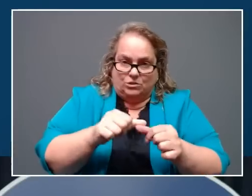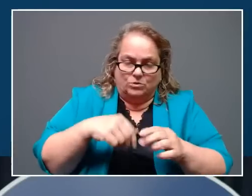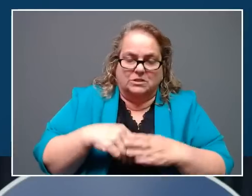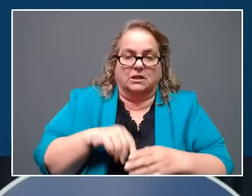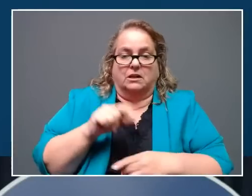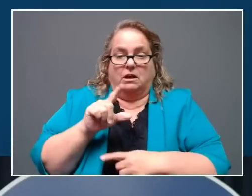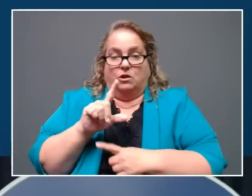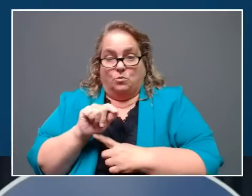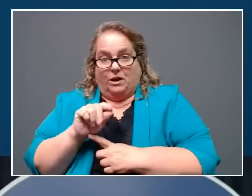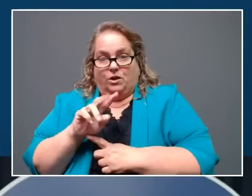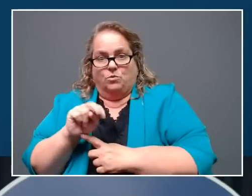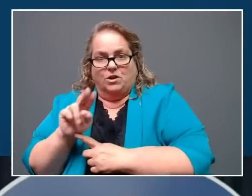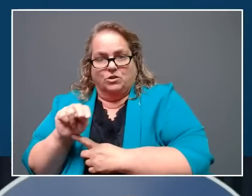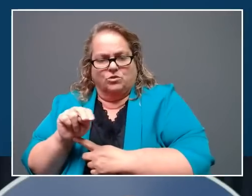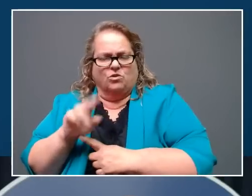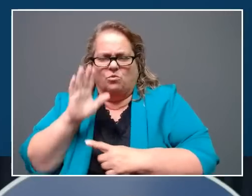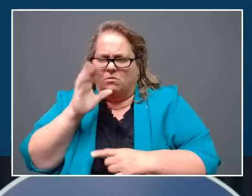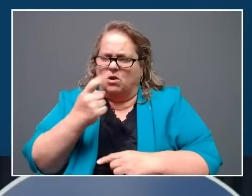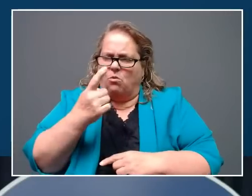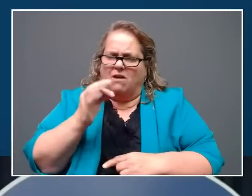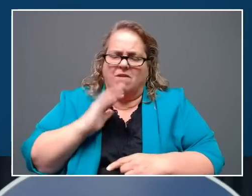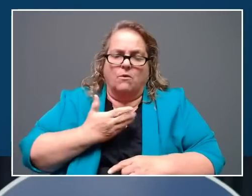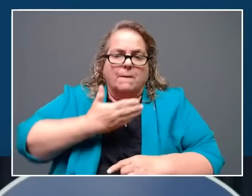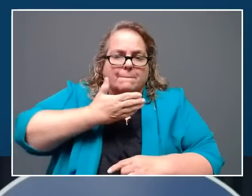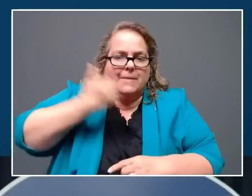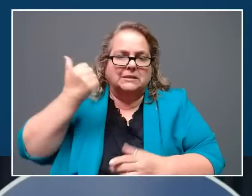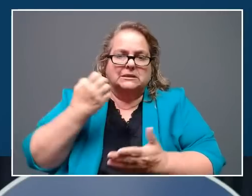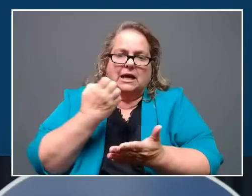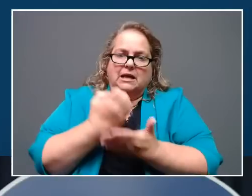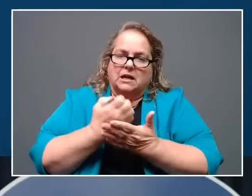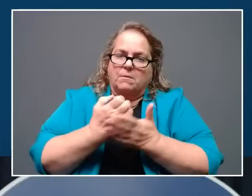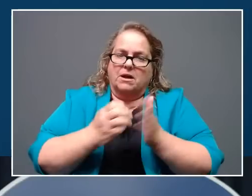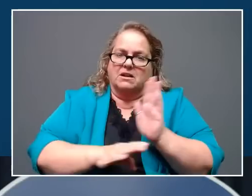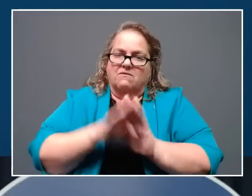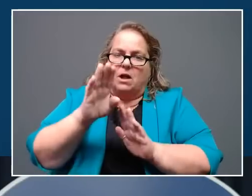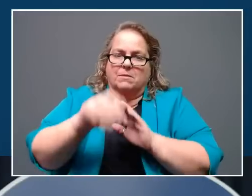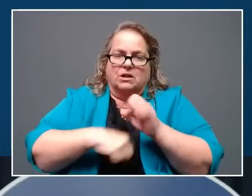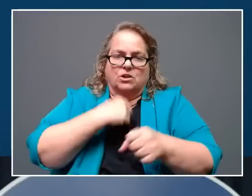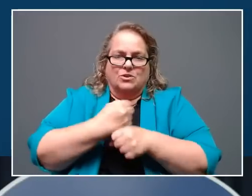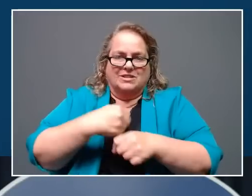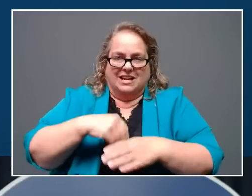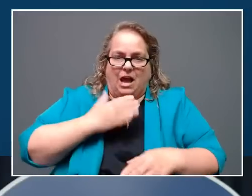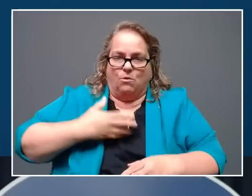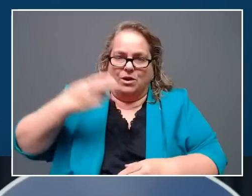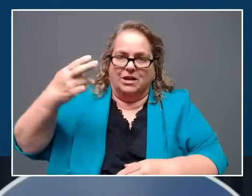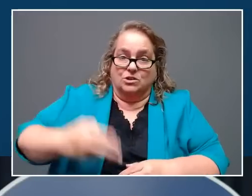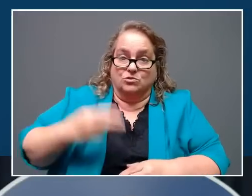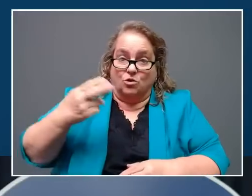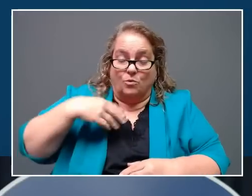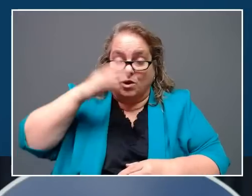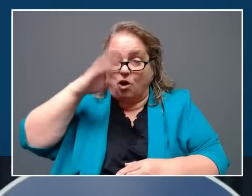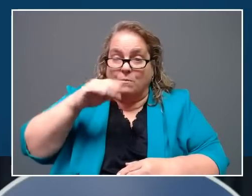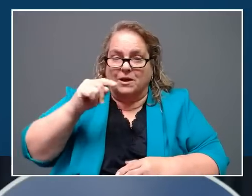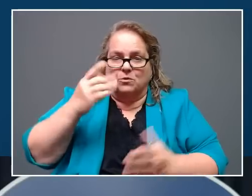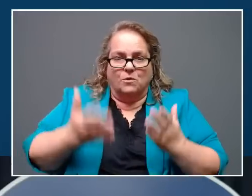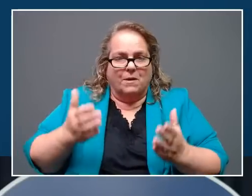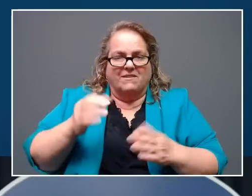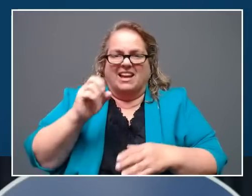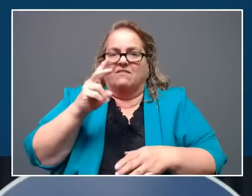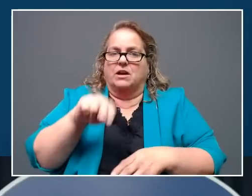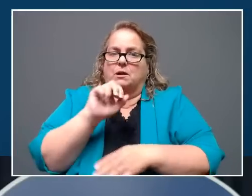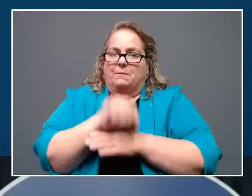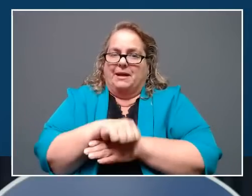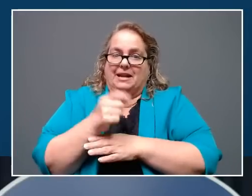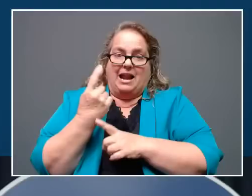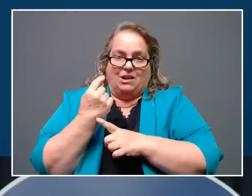will be one of our best economic development years in our history. We hope that it might even rival last year, though that's going to be